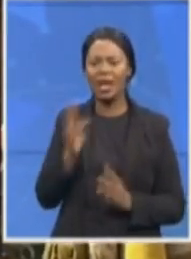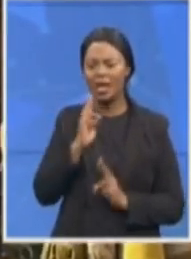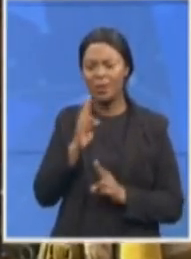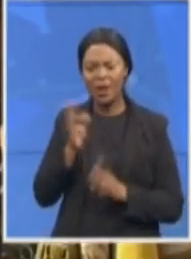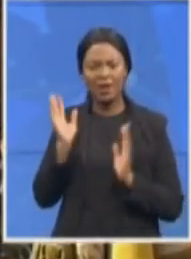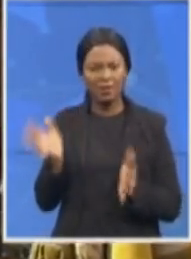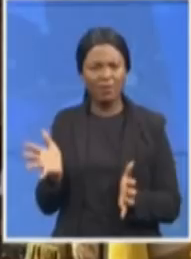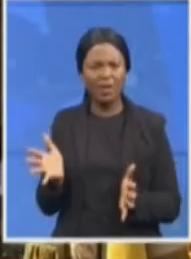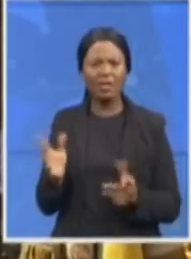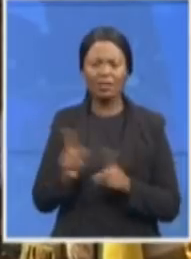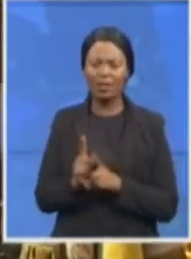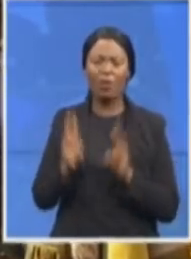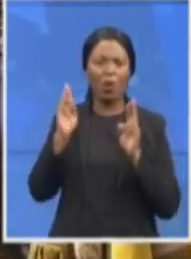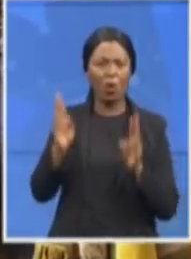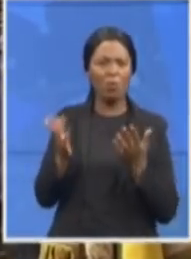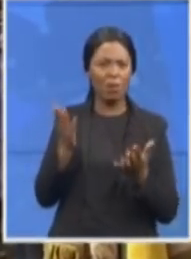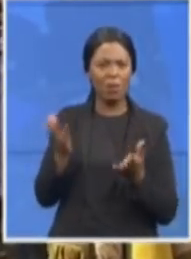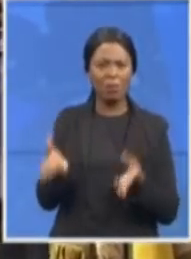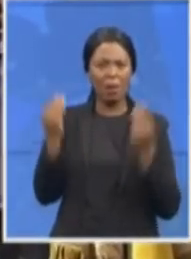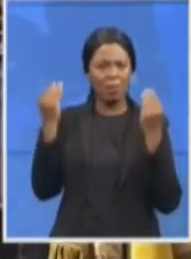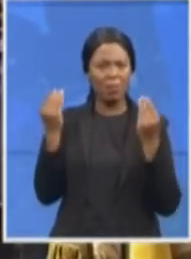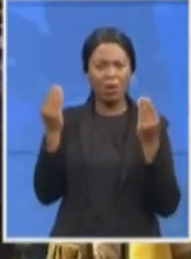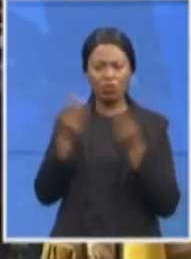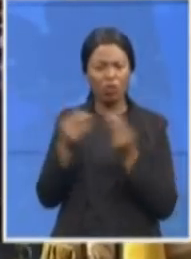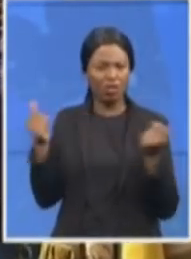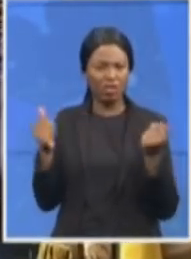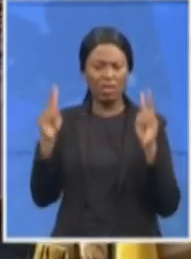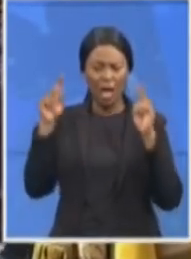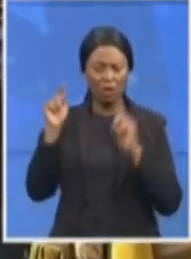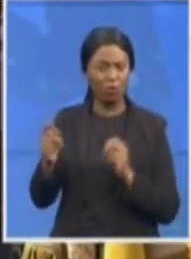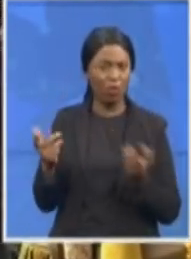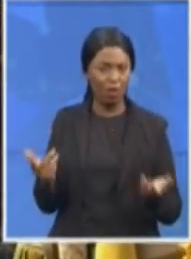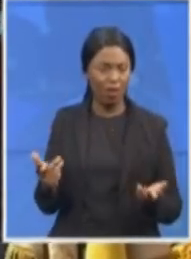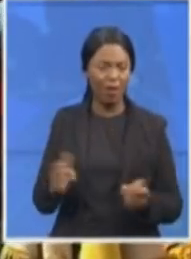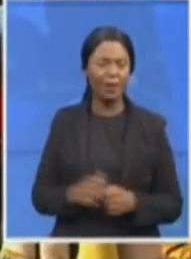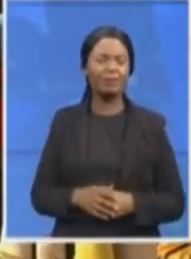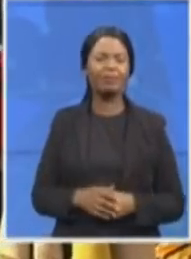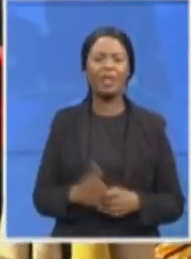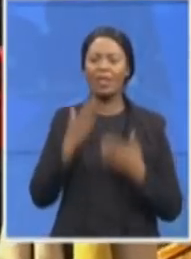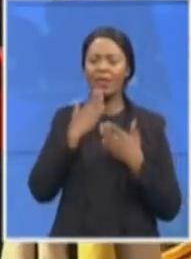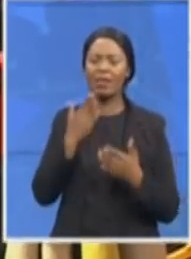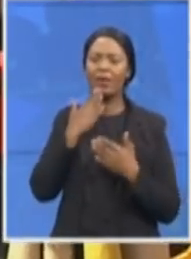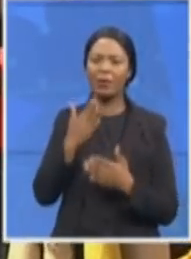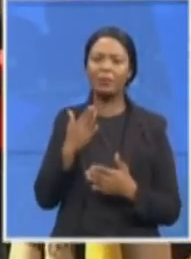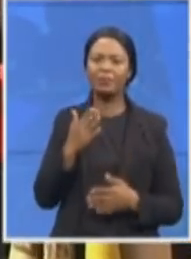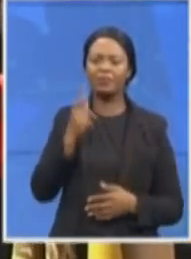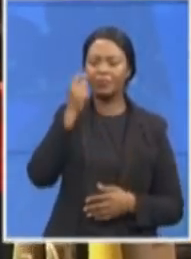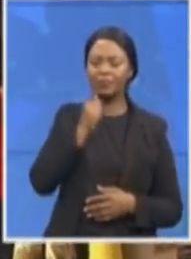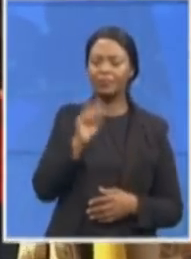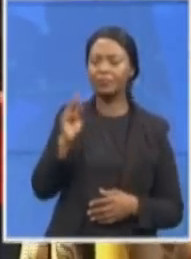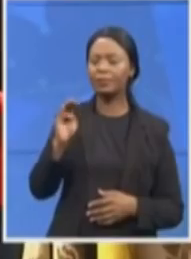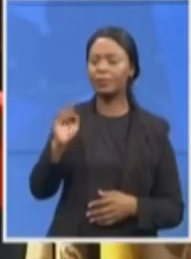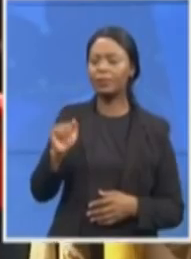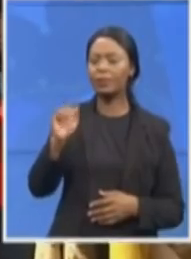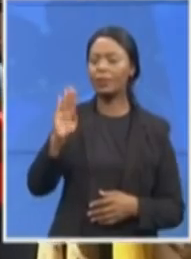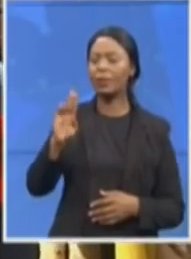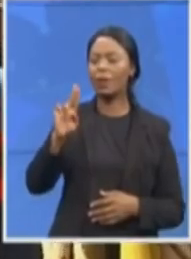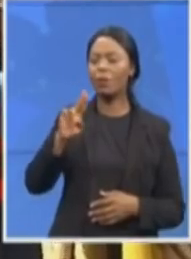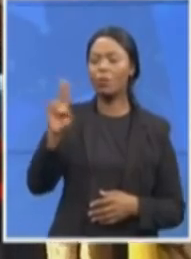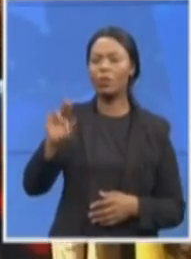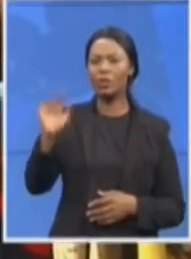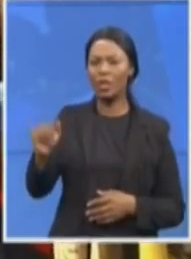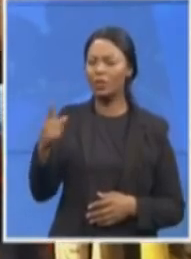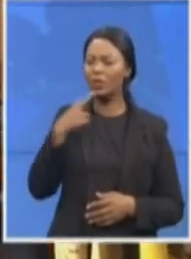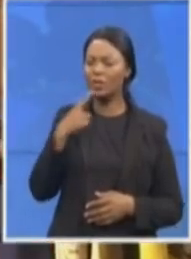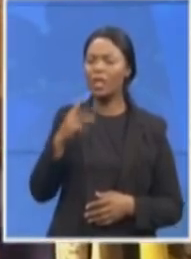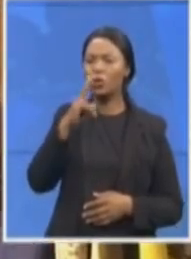redress. Thank you so much, Mr. Mabuza. You say there's about 2,000 people living here. How did you guys end up